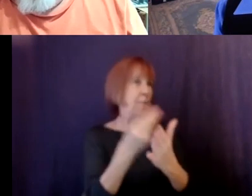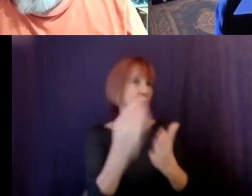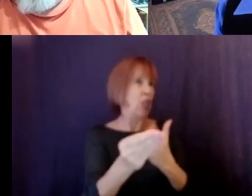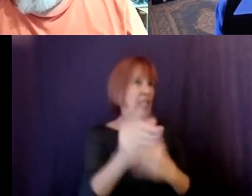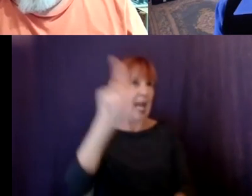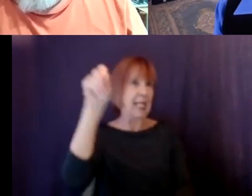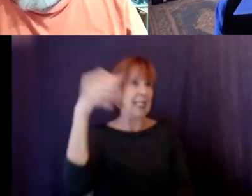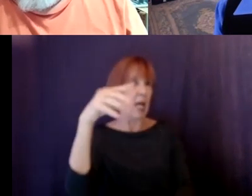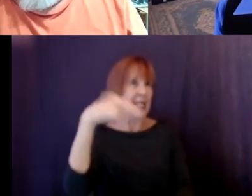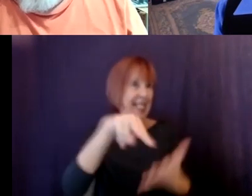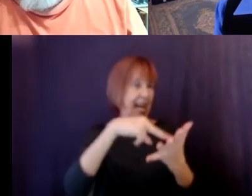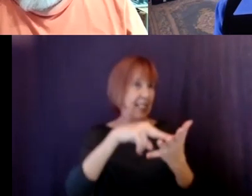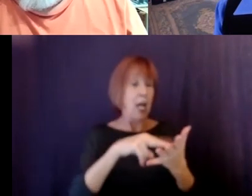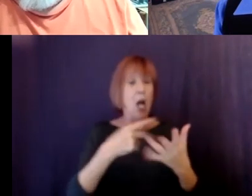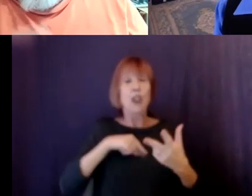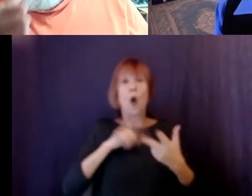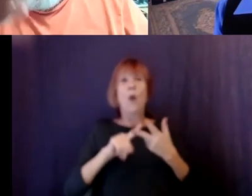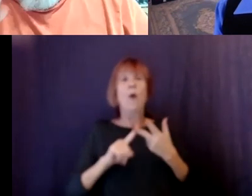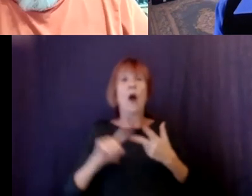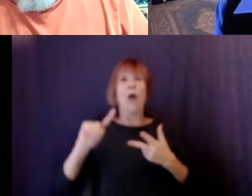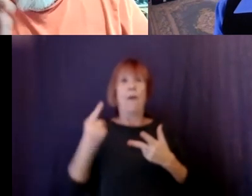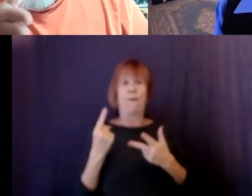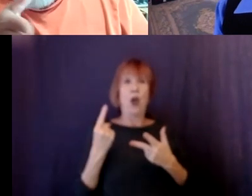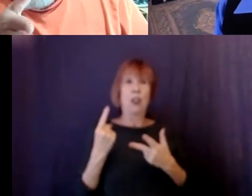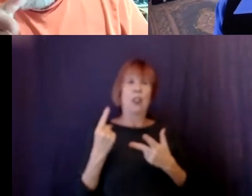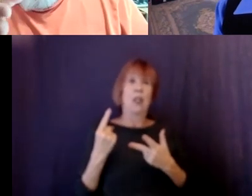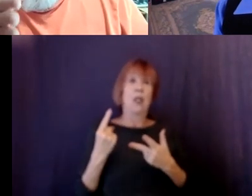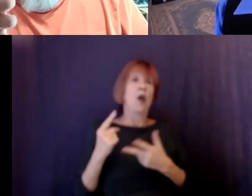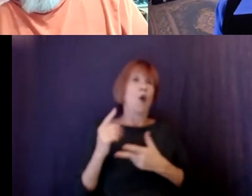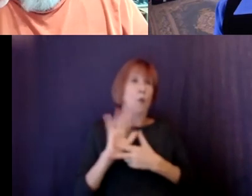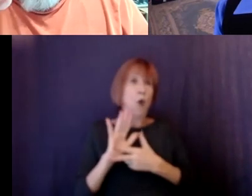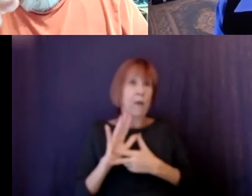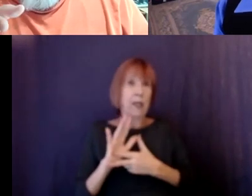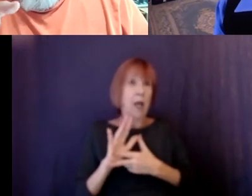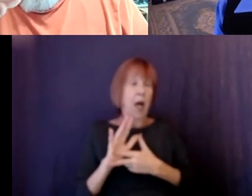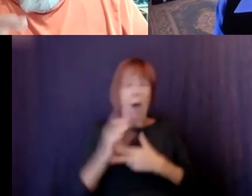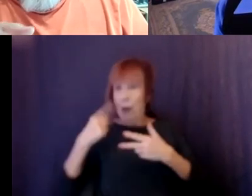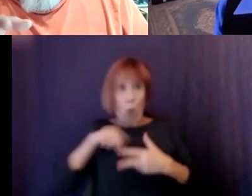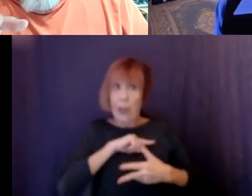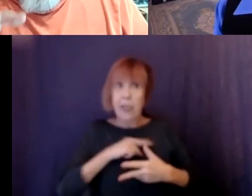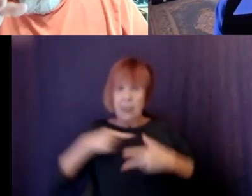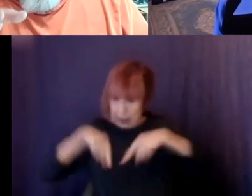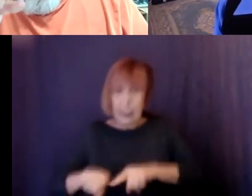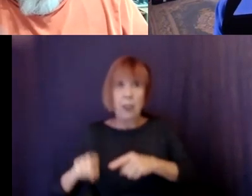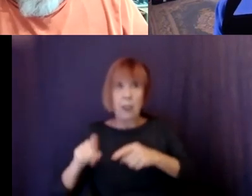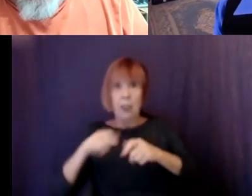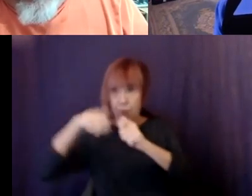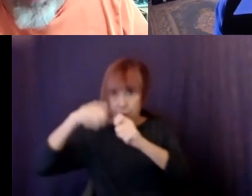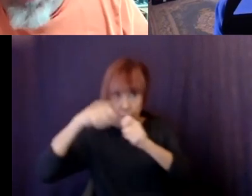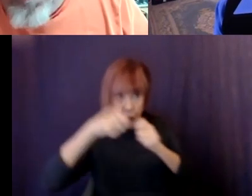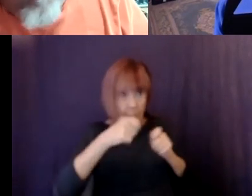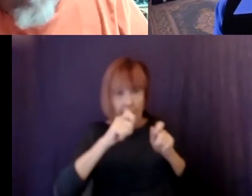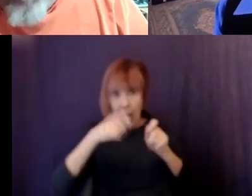Sundance. So we were the first one in which they were really, we were in the middle of still shooting and editing when they came on.